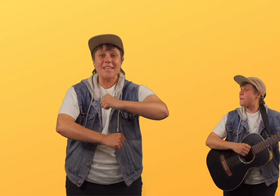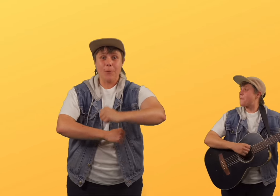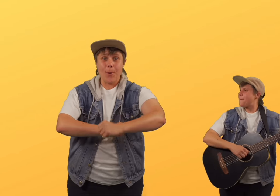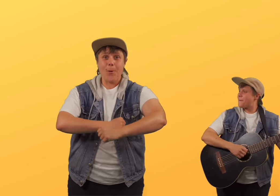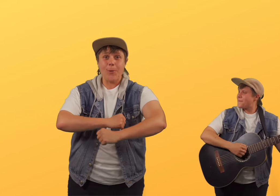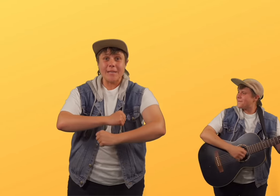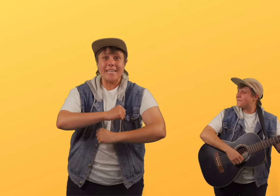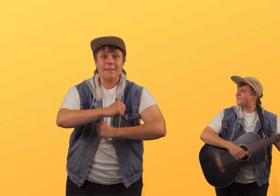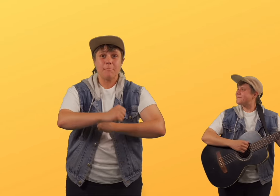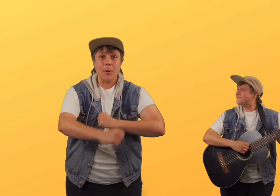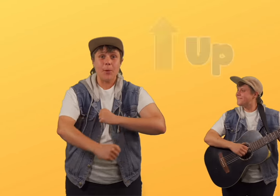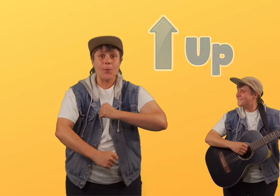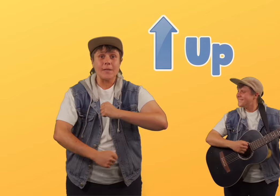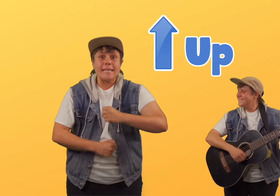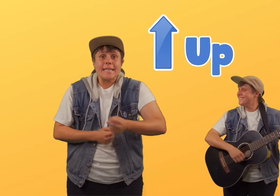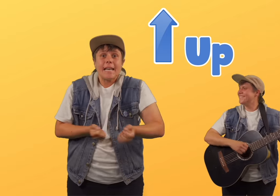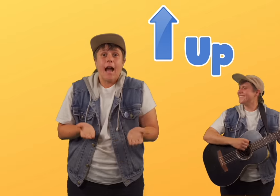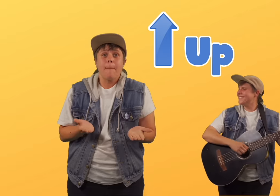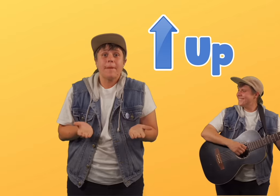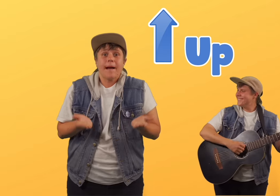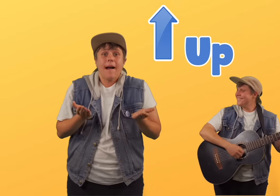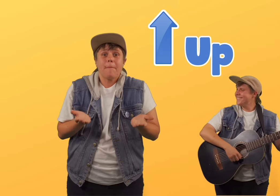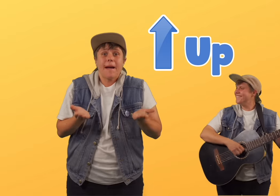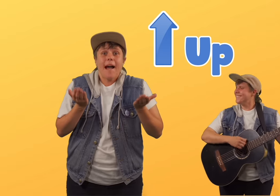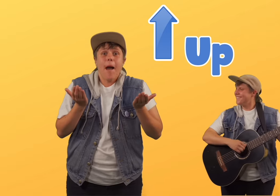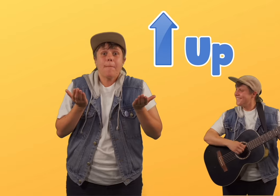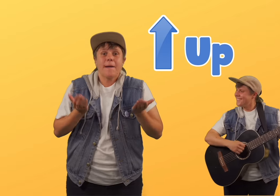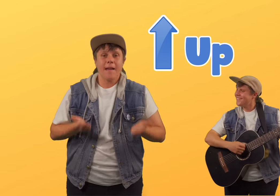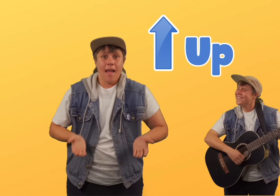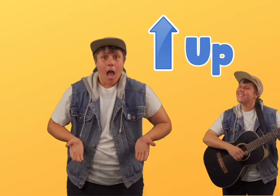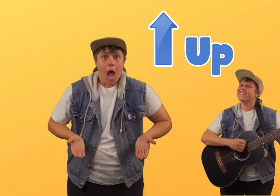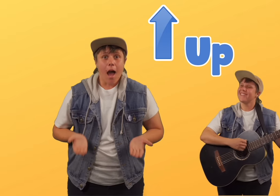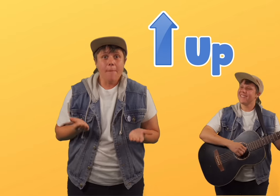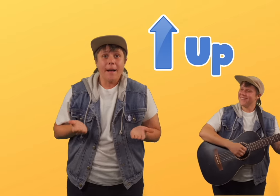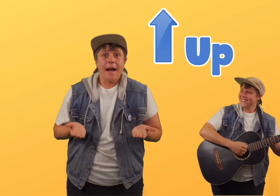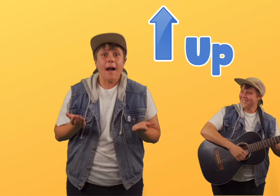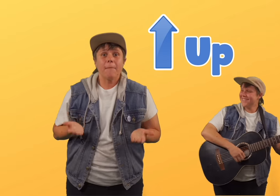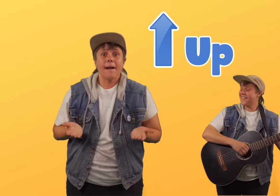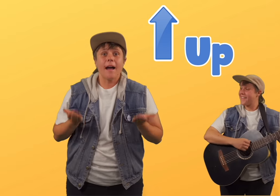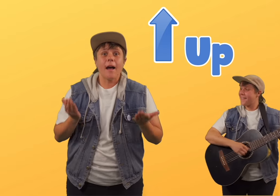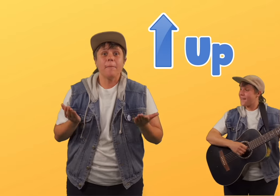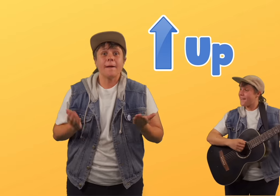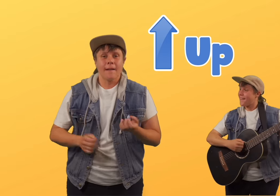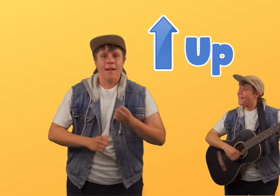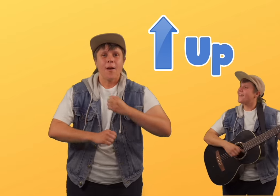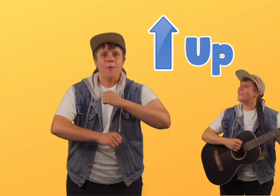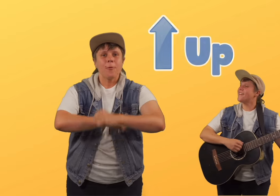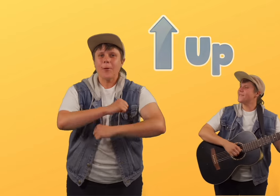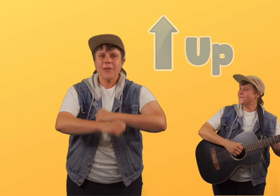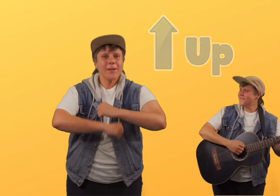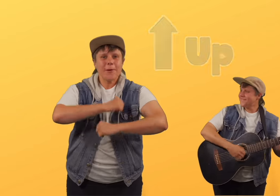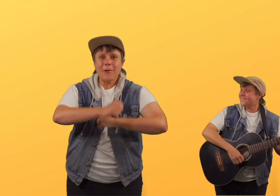Roly-poly, roly-poly, up, up, up, up, up, up.